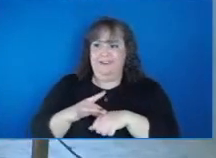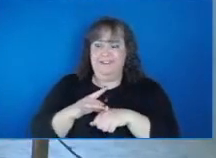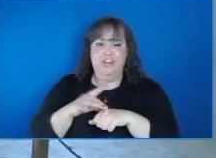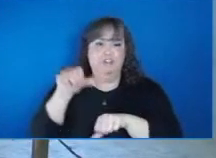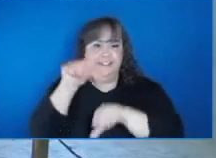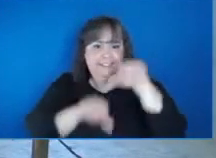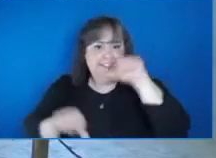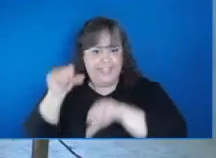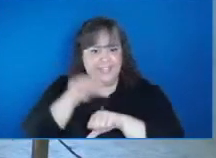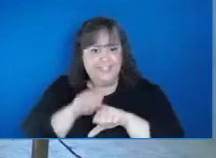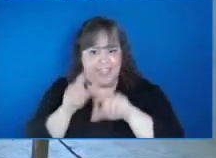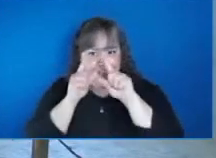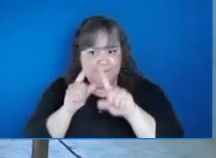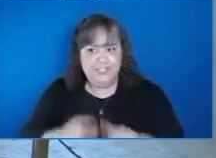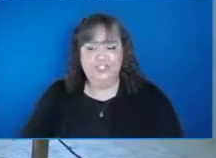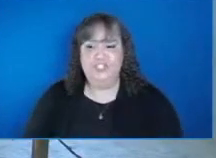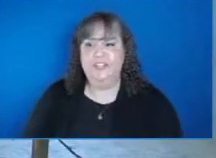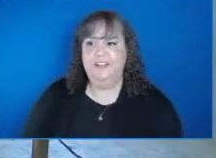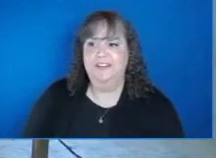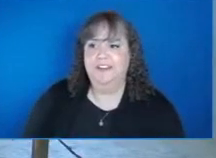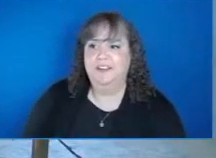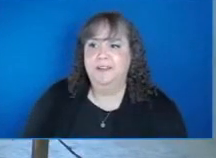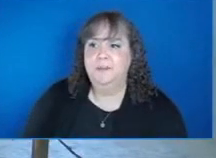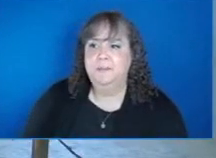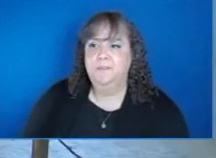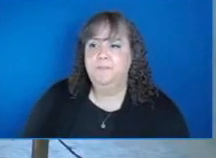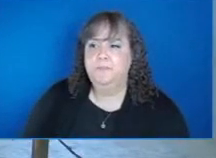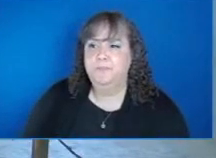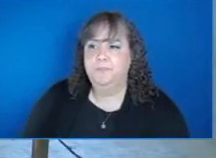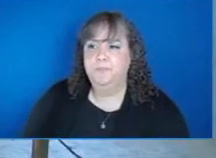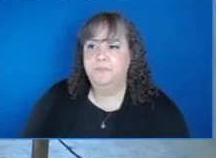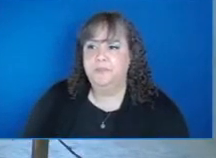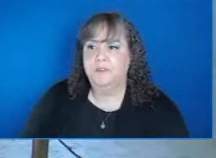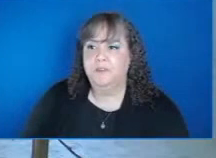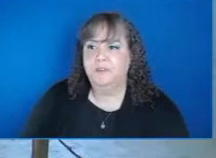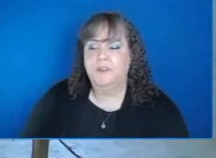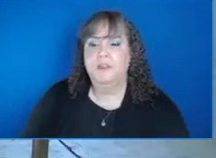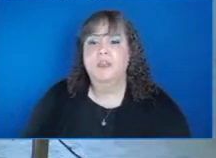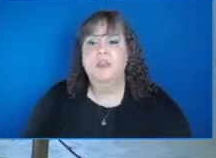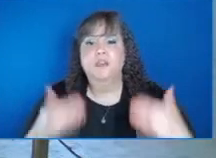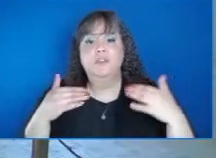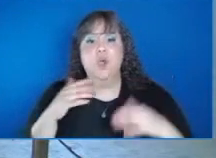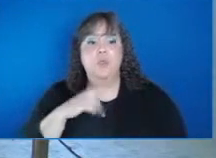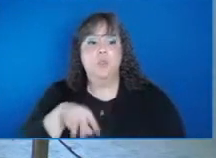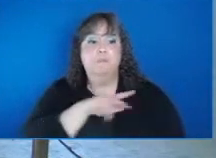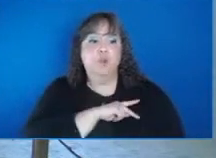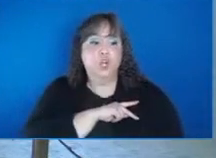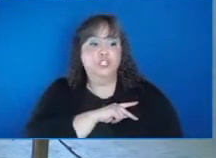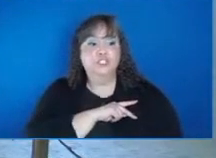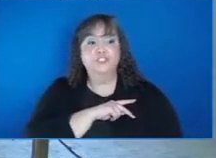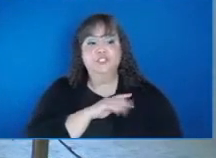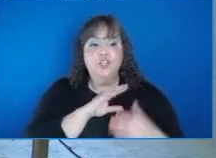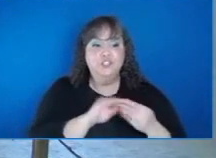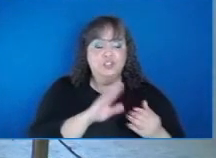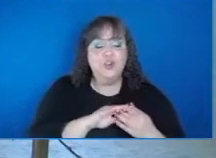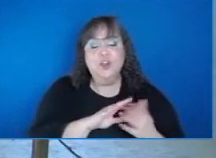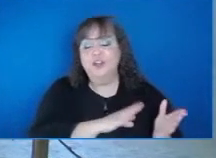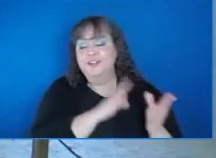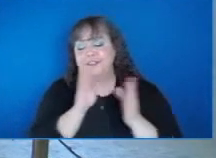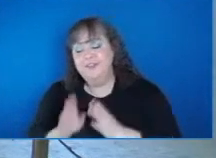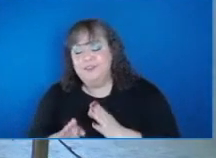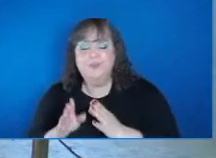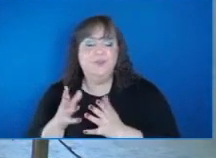right. From the personal stories back to the science, Nancy, Jake Smith 9287 wants to know,